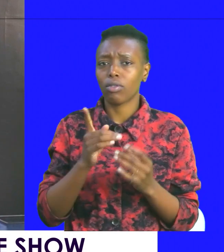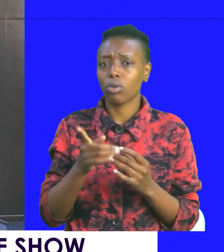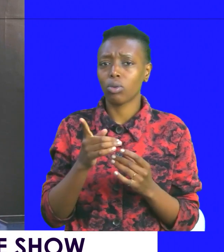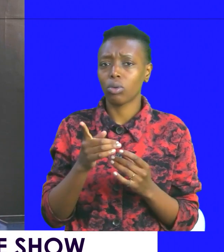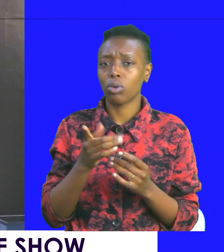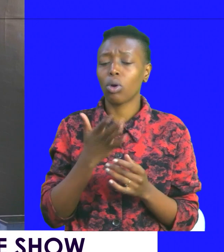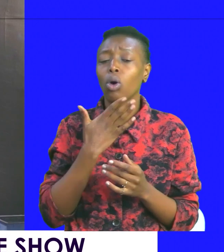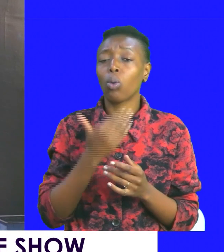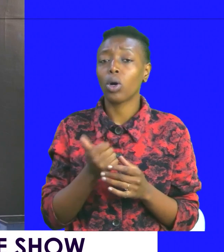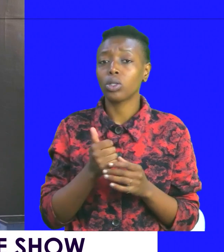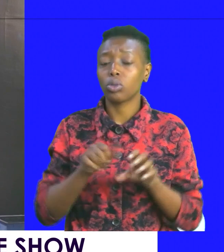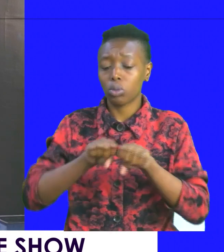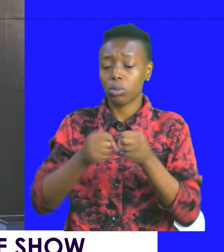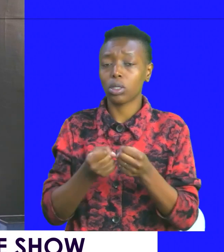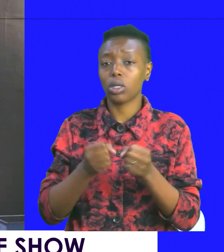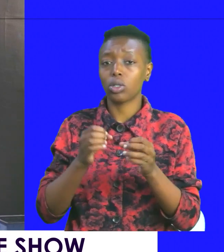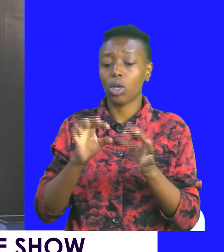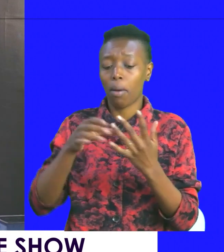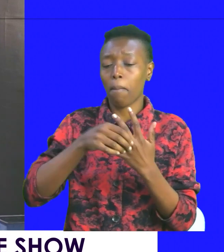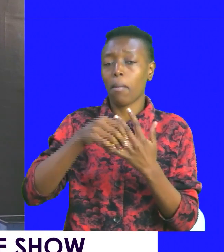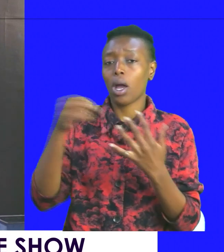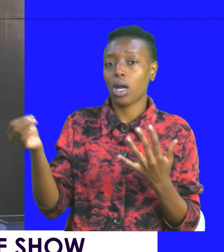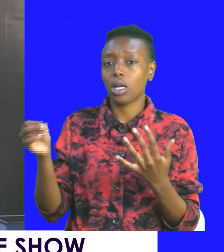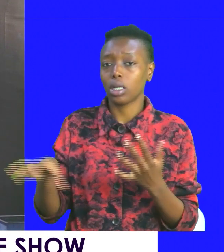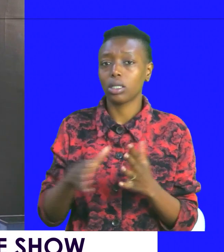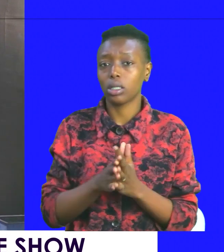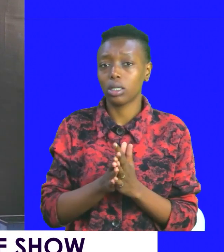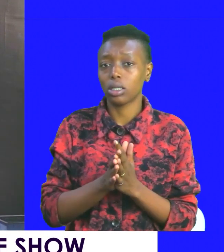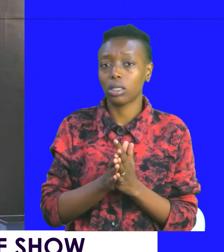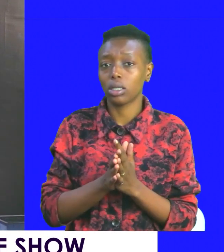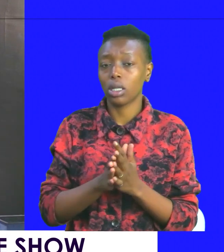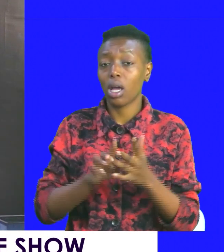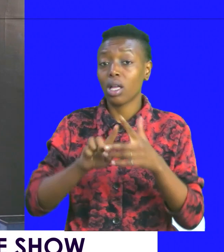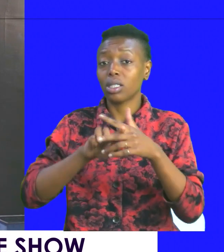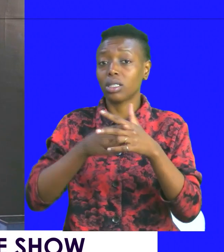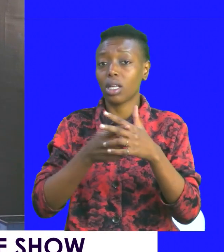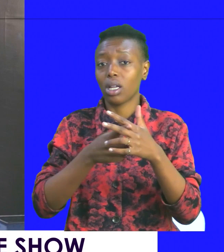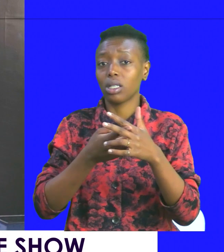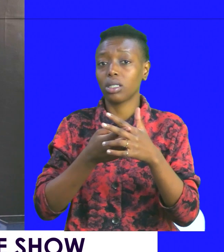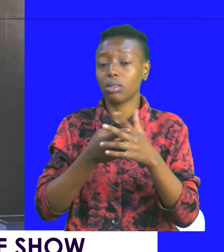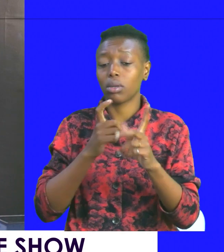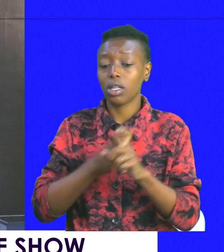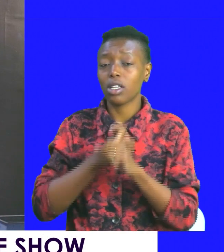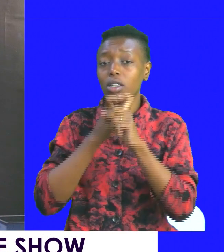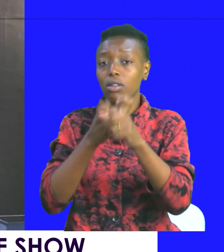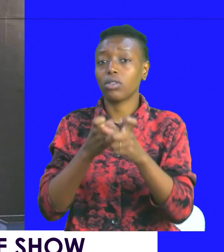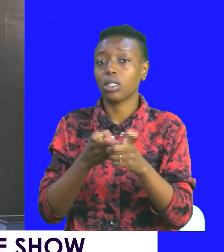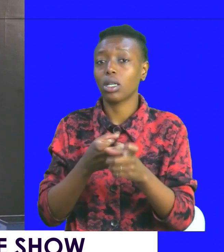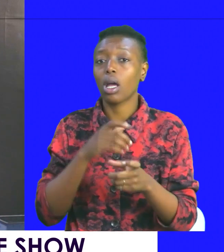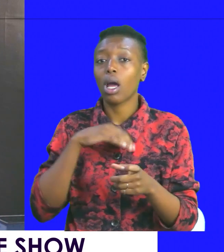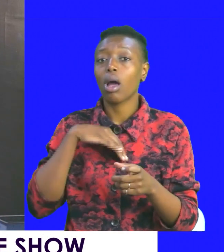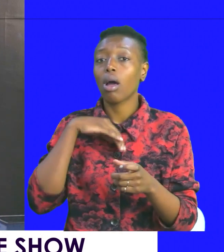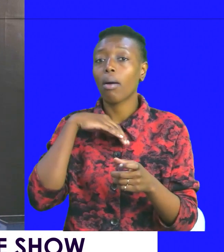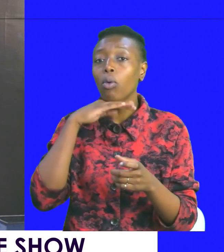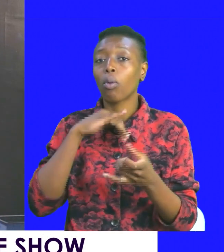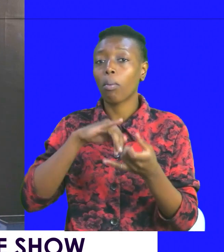your marriage, start appreciating your spouse. Start giving them some gifts.